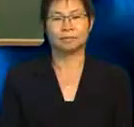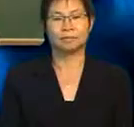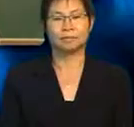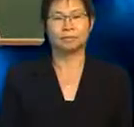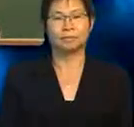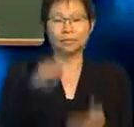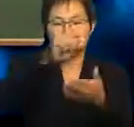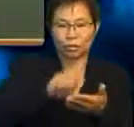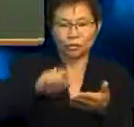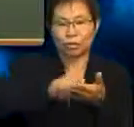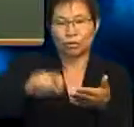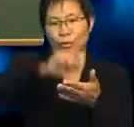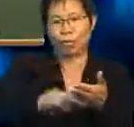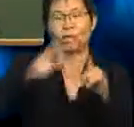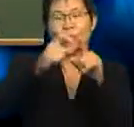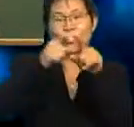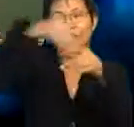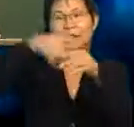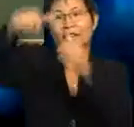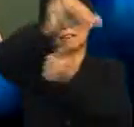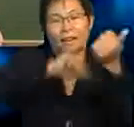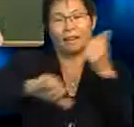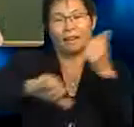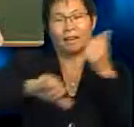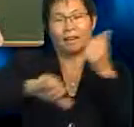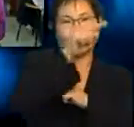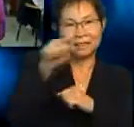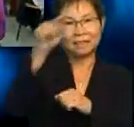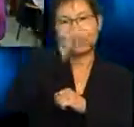E-A-R-S. Yes. Write the word in the air.